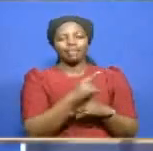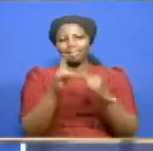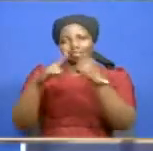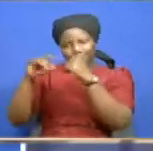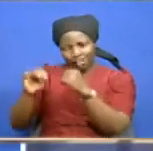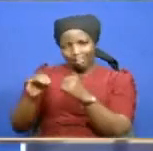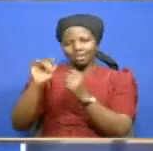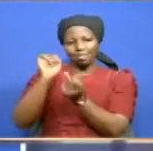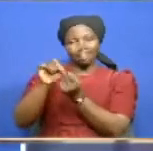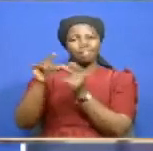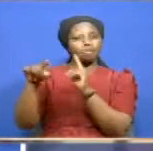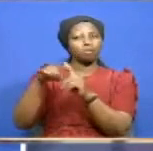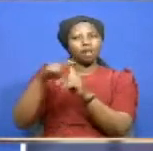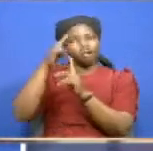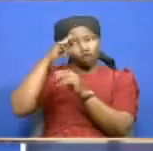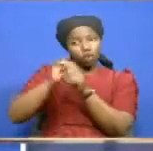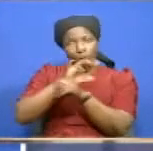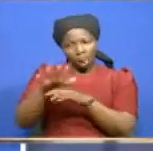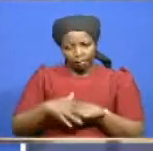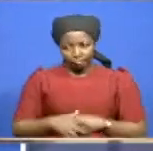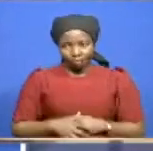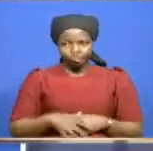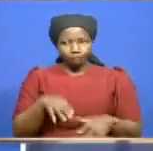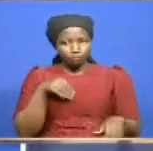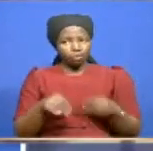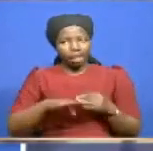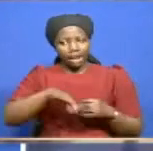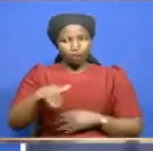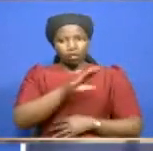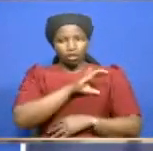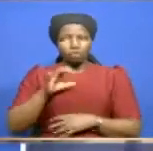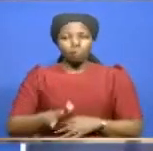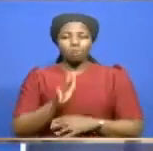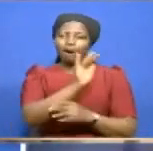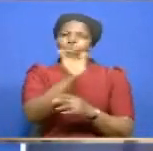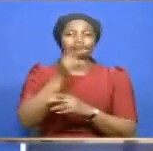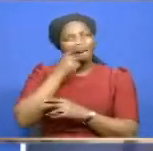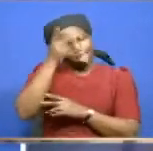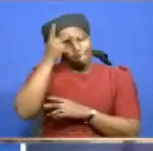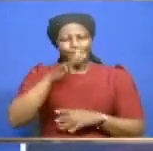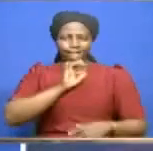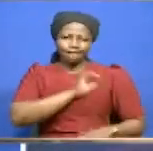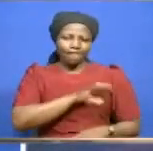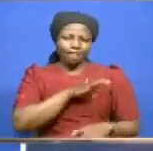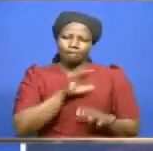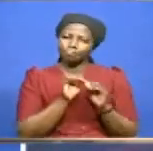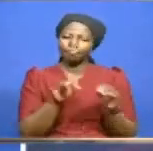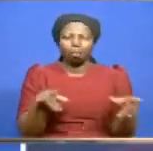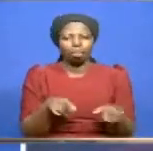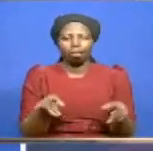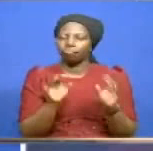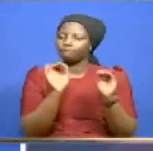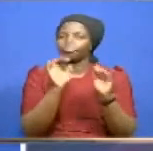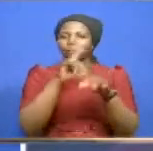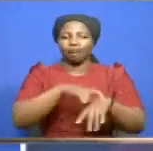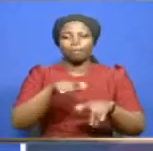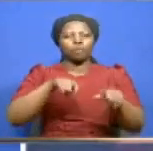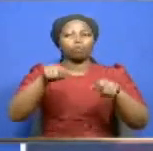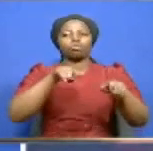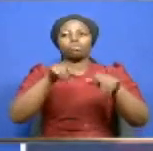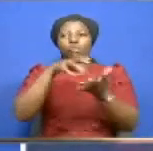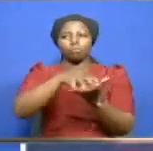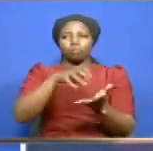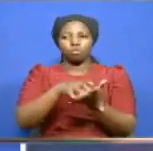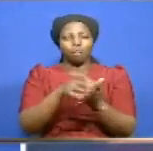COVID-19. Busia County Commissioner Joseph Kanyiri urged parents not to panic as they contain the situation. Kakati imewekwa kushughulikia